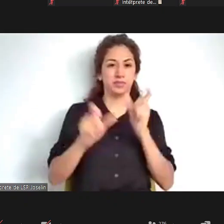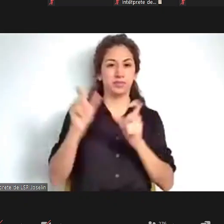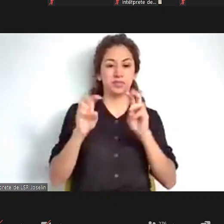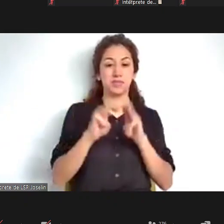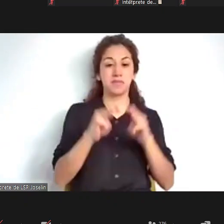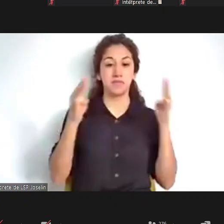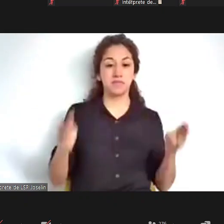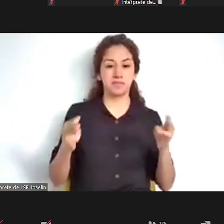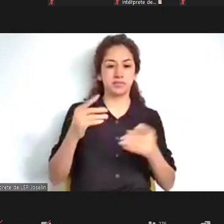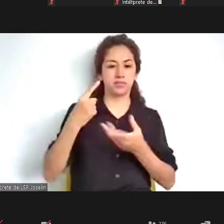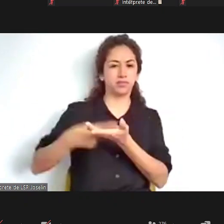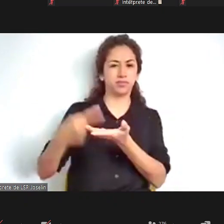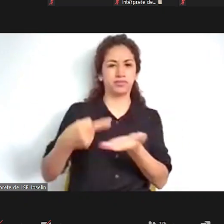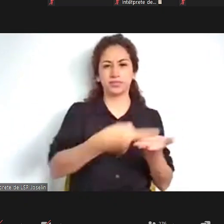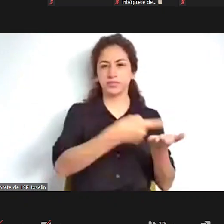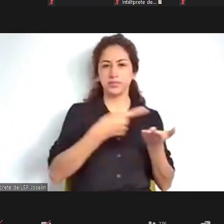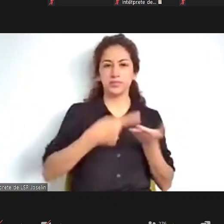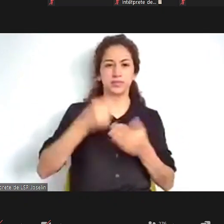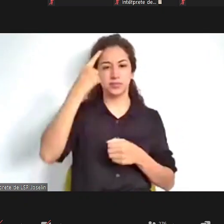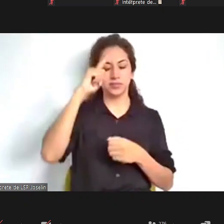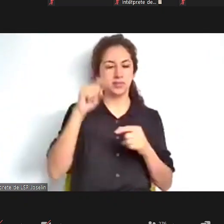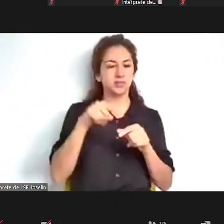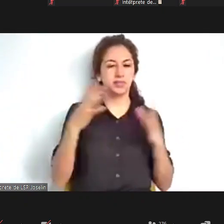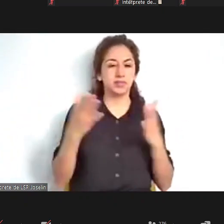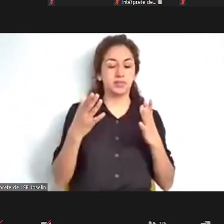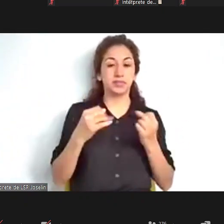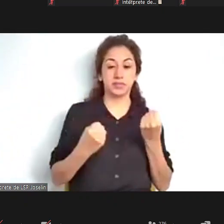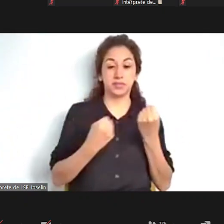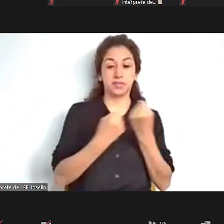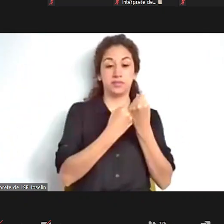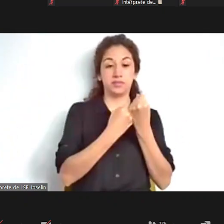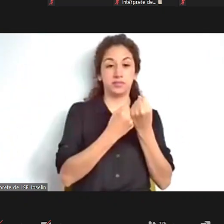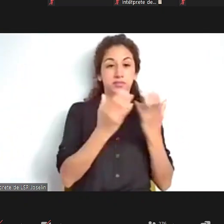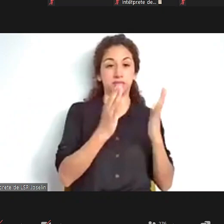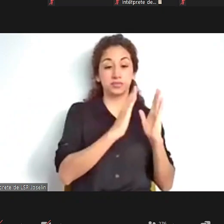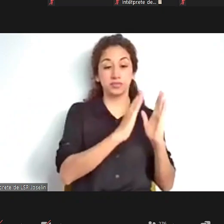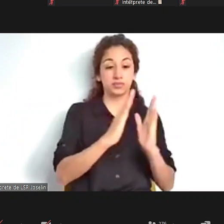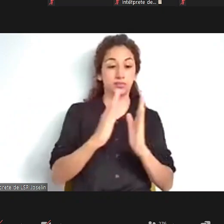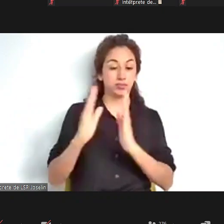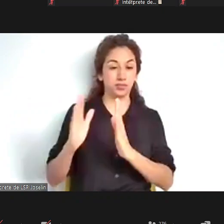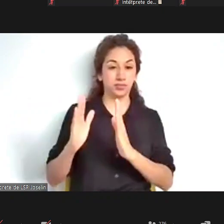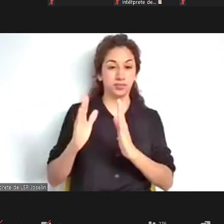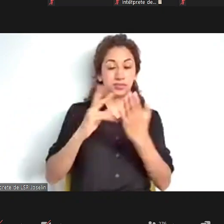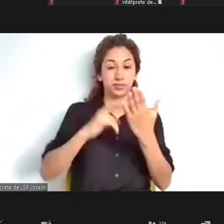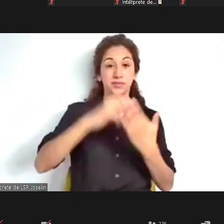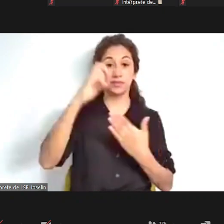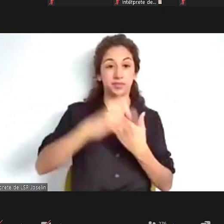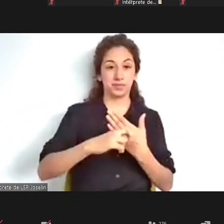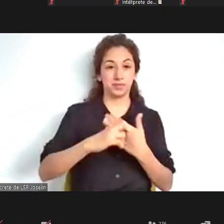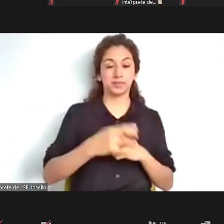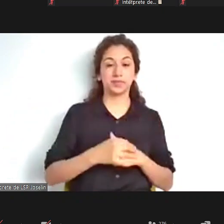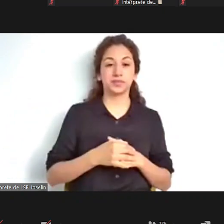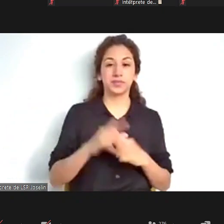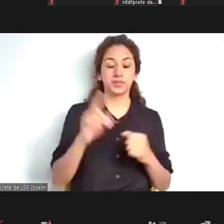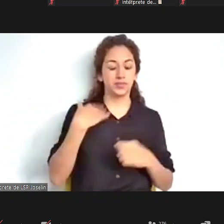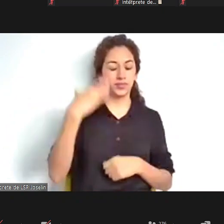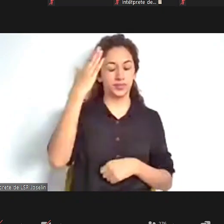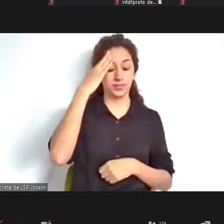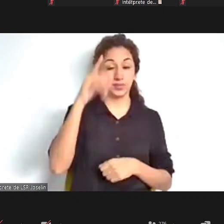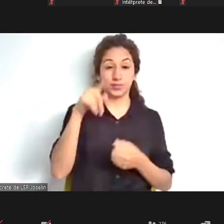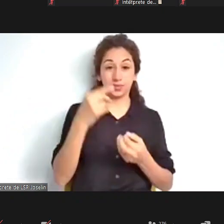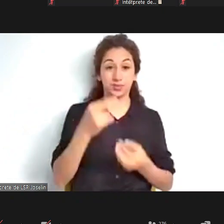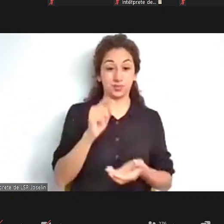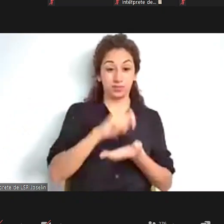the 130 actors that have a roundtable of multi-actors or to perform the